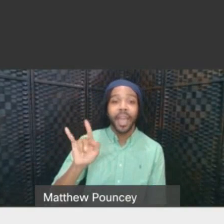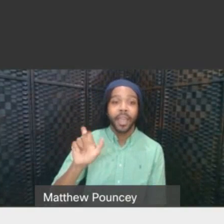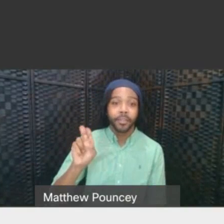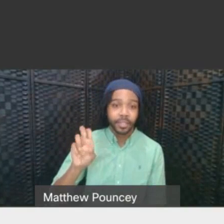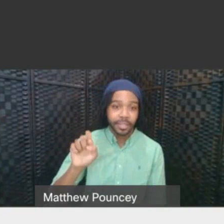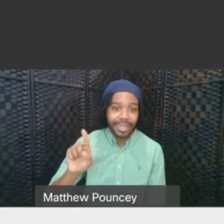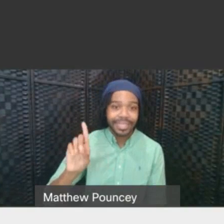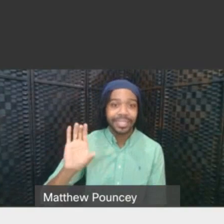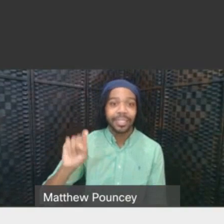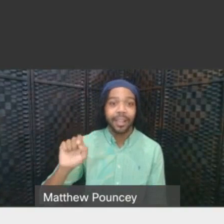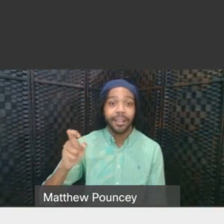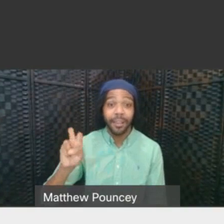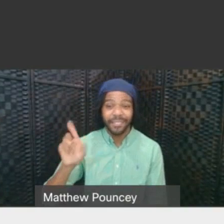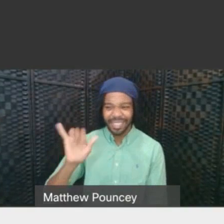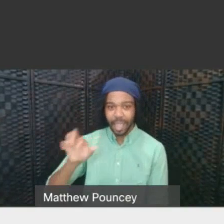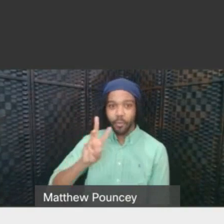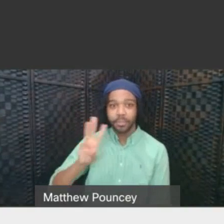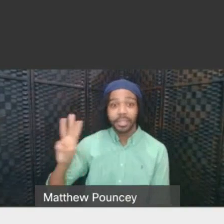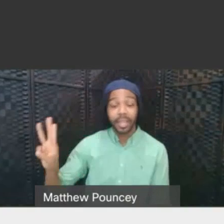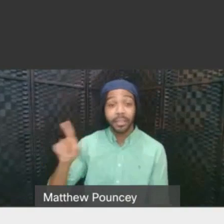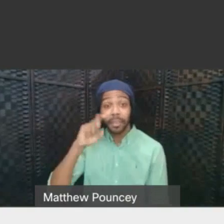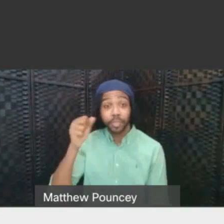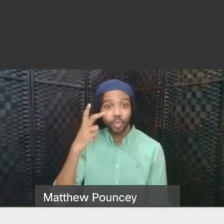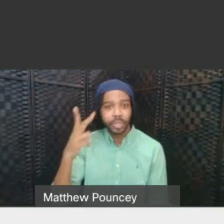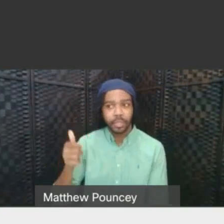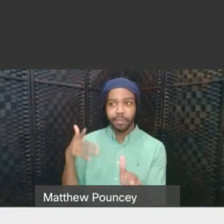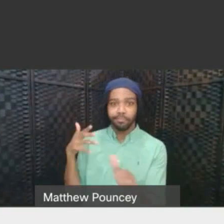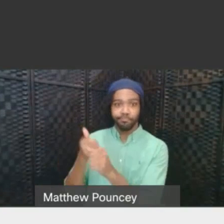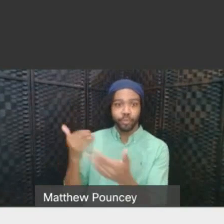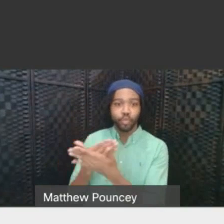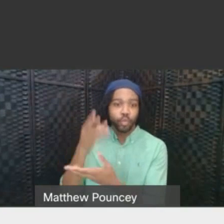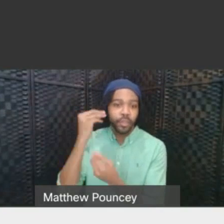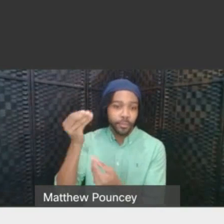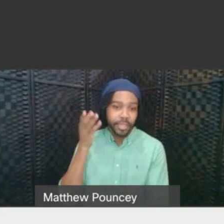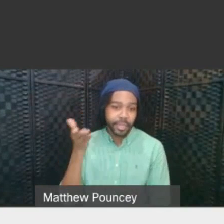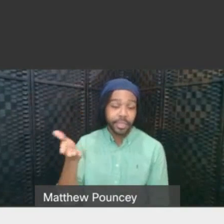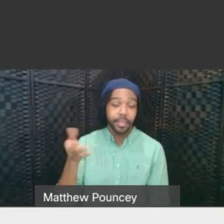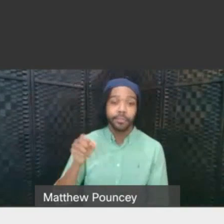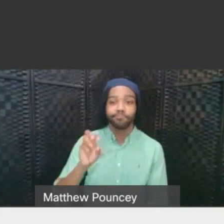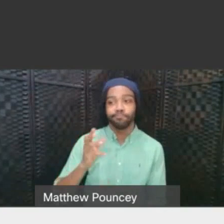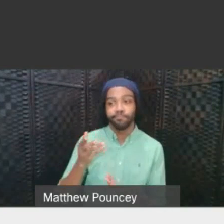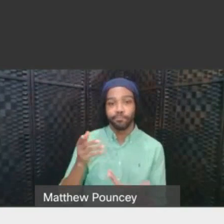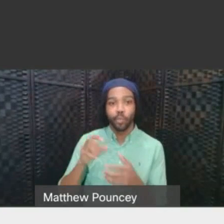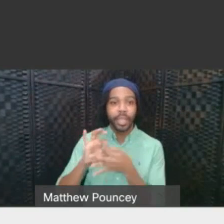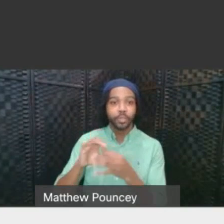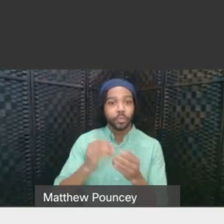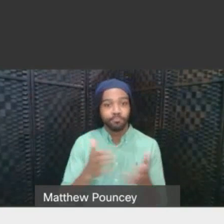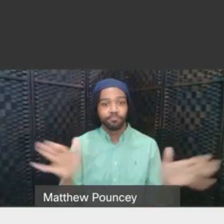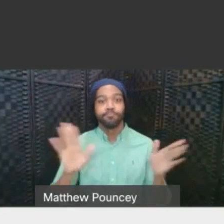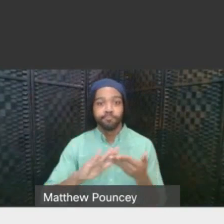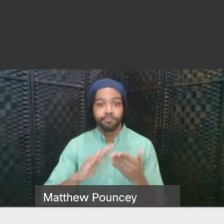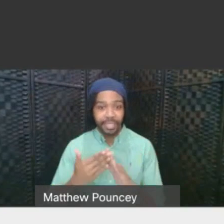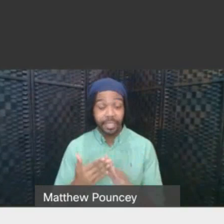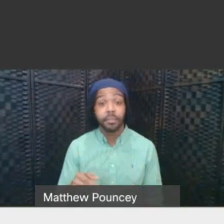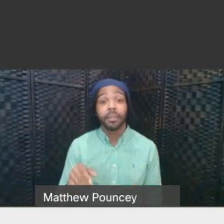coronavirus.dc.gov website because you'll find current data there regarding the city overall. And while